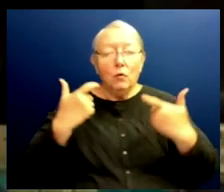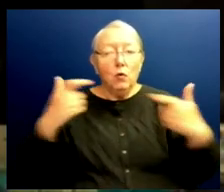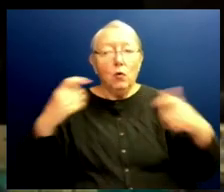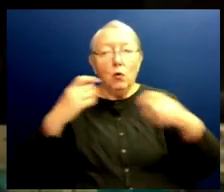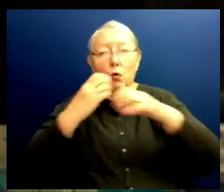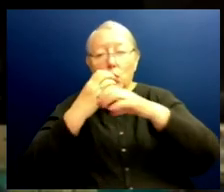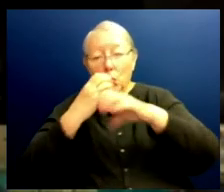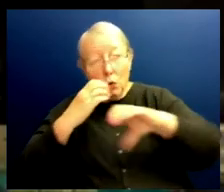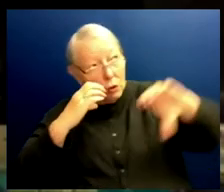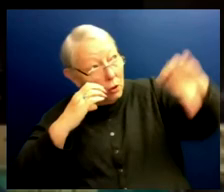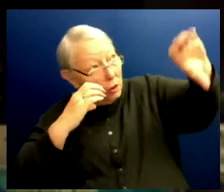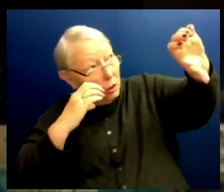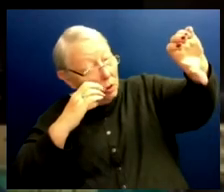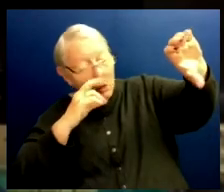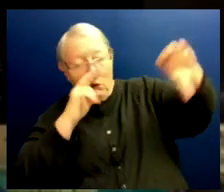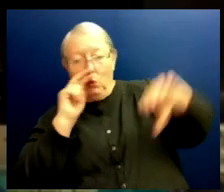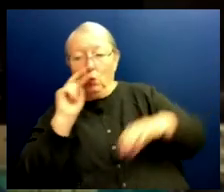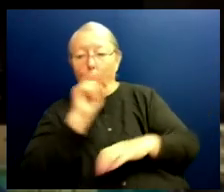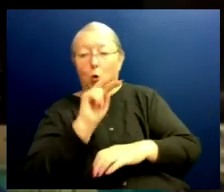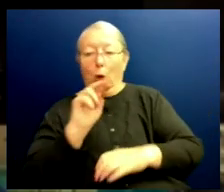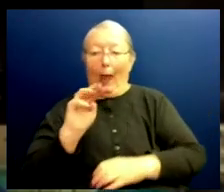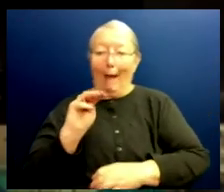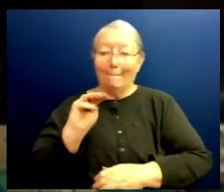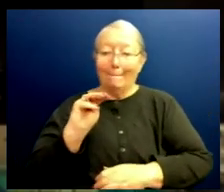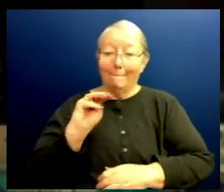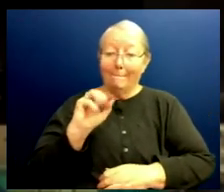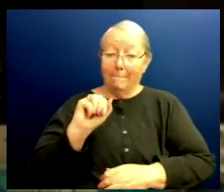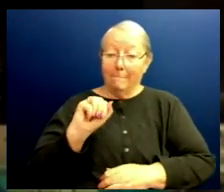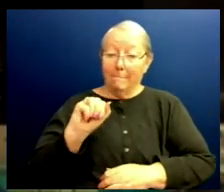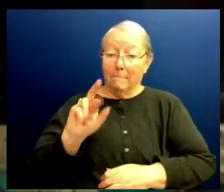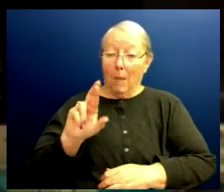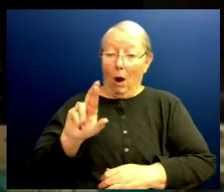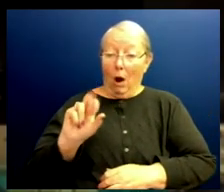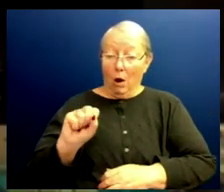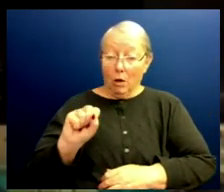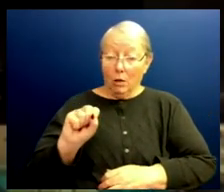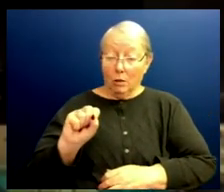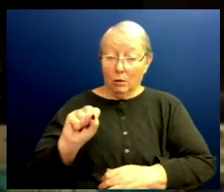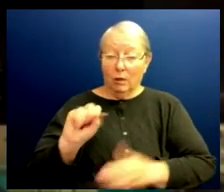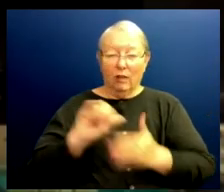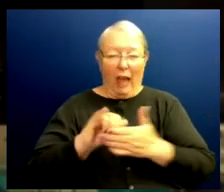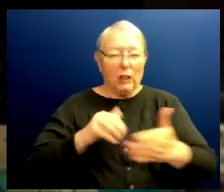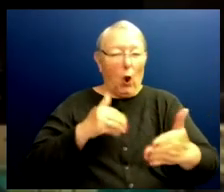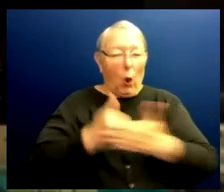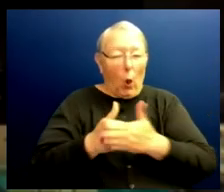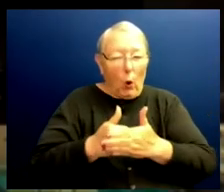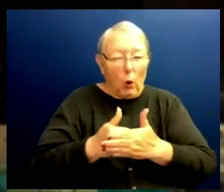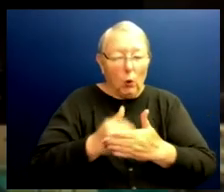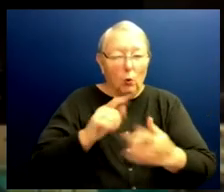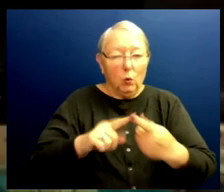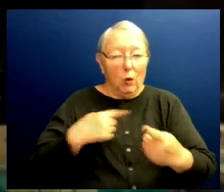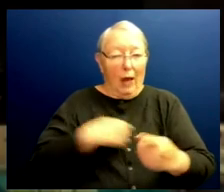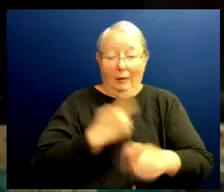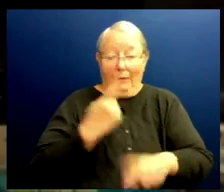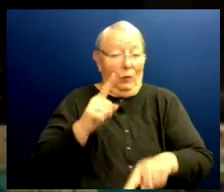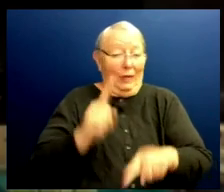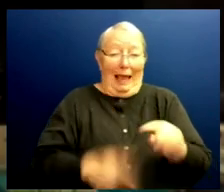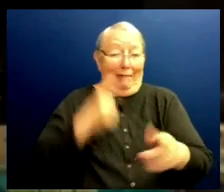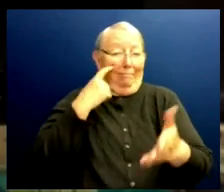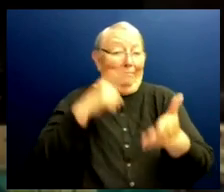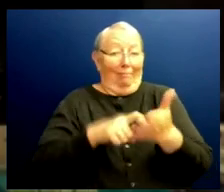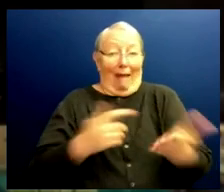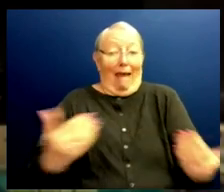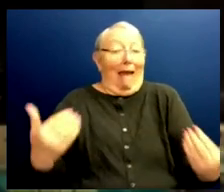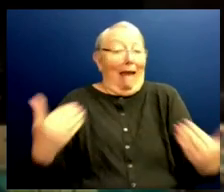looking at Mars, for example, close planet, wouldn't be able to detect it if it were